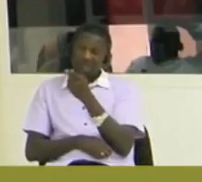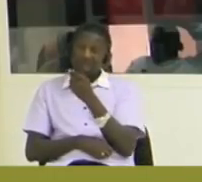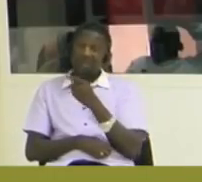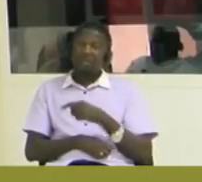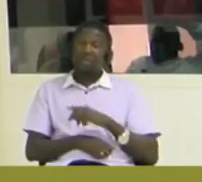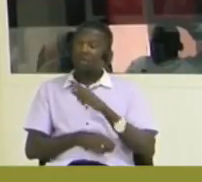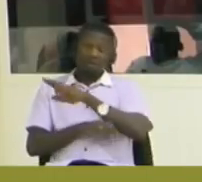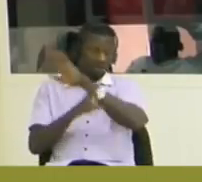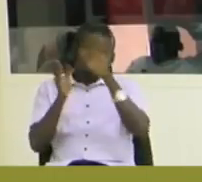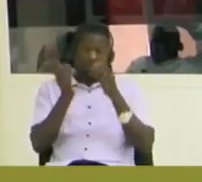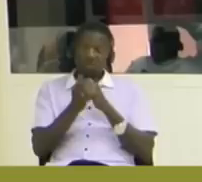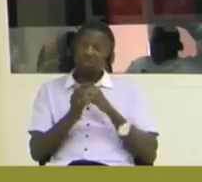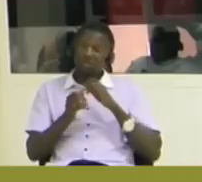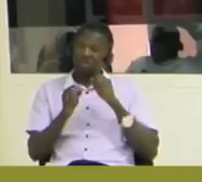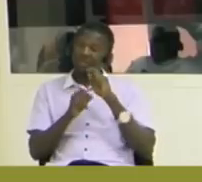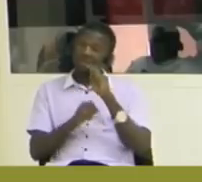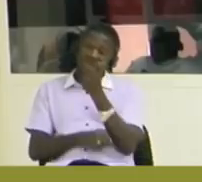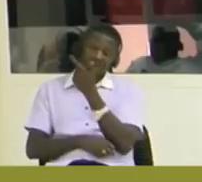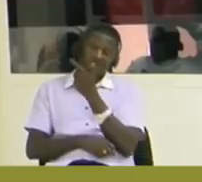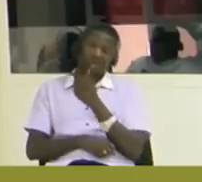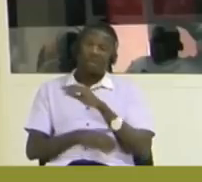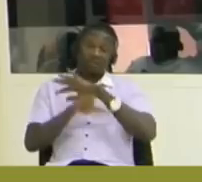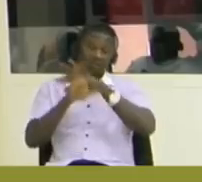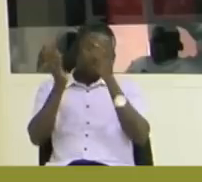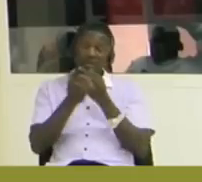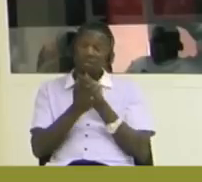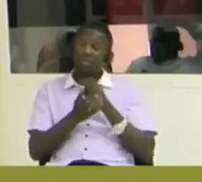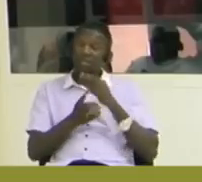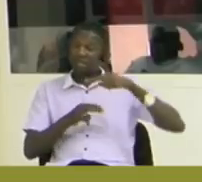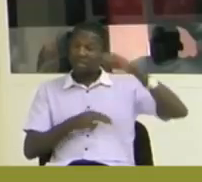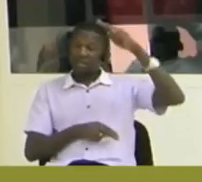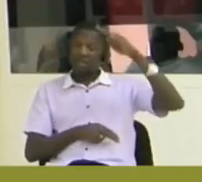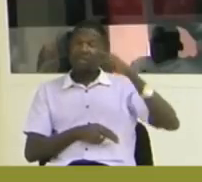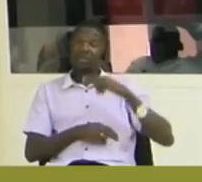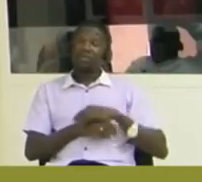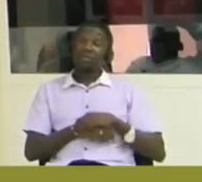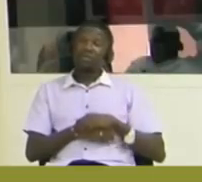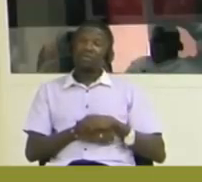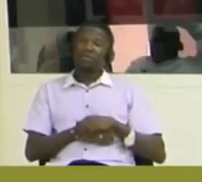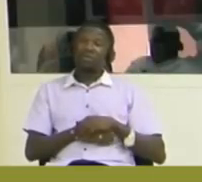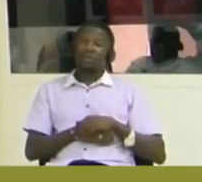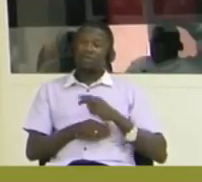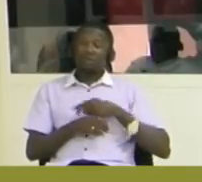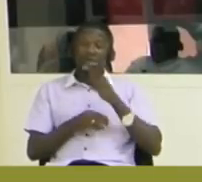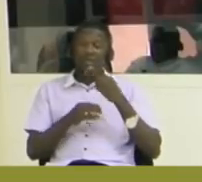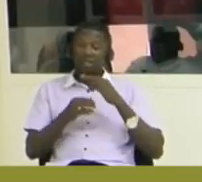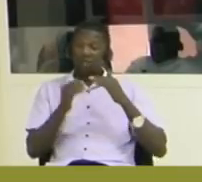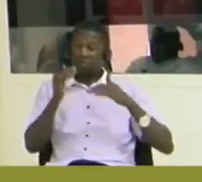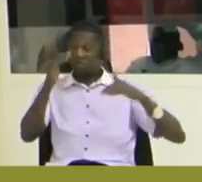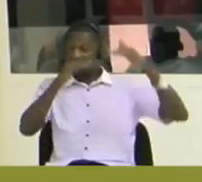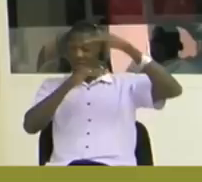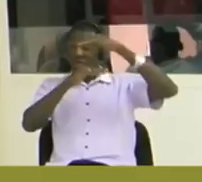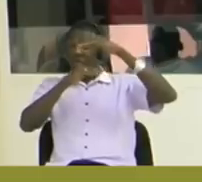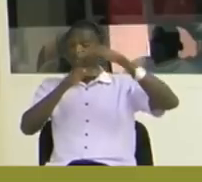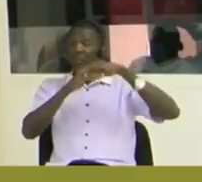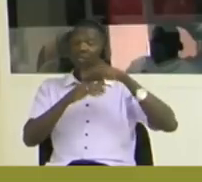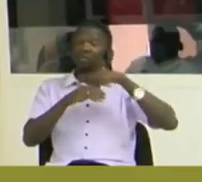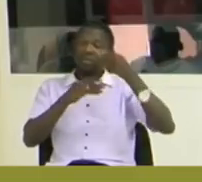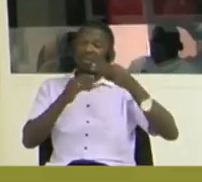highly? Everyone was regarded highly as far was as I was he regarded over and above his peers in cabinet? By